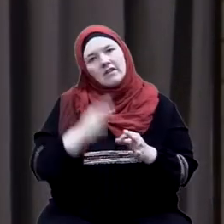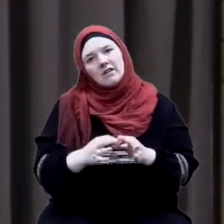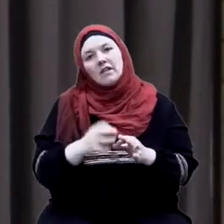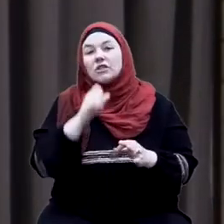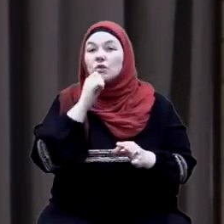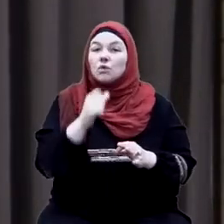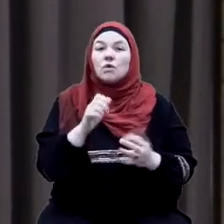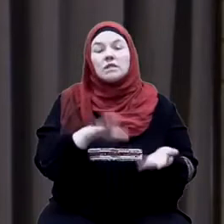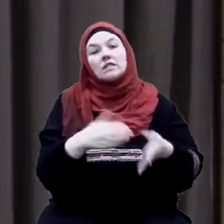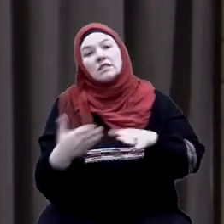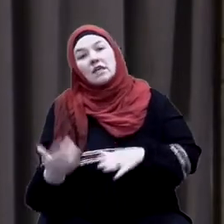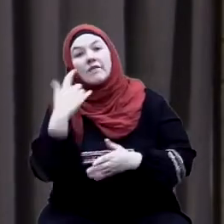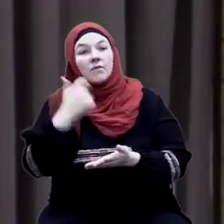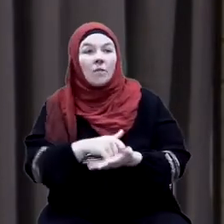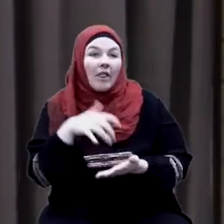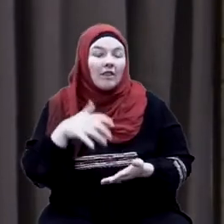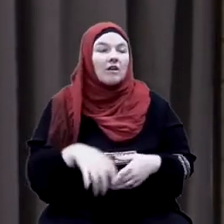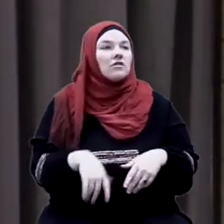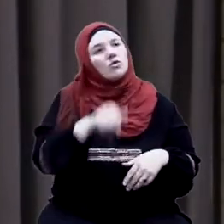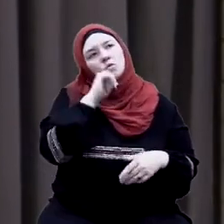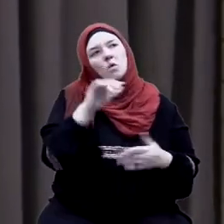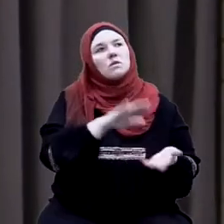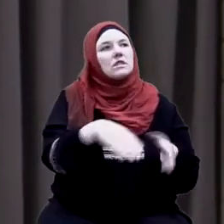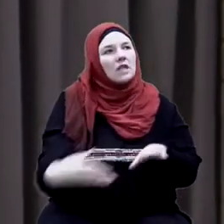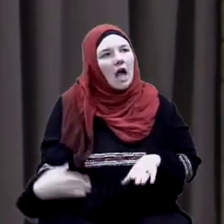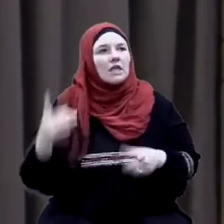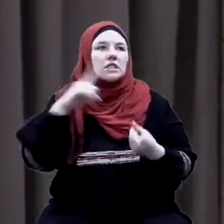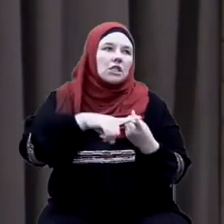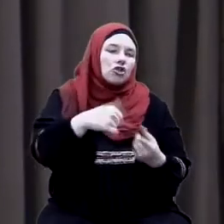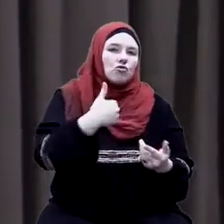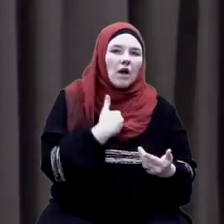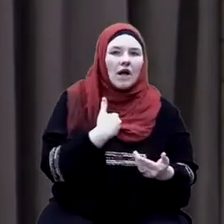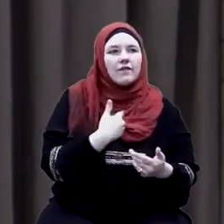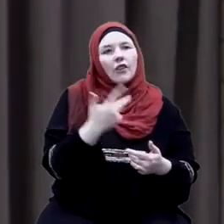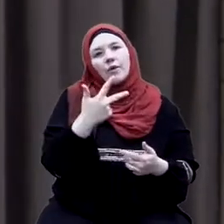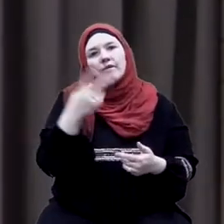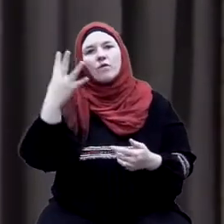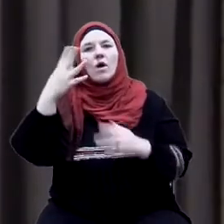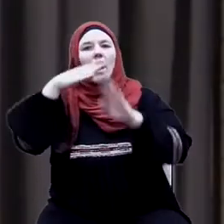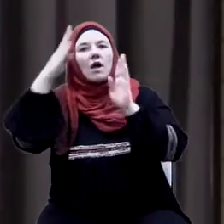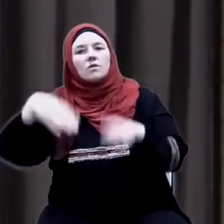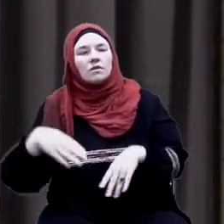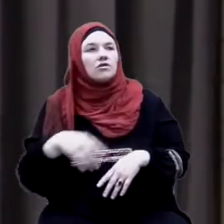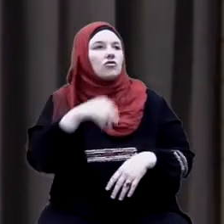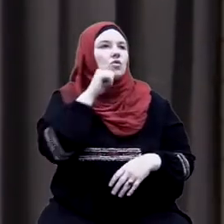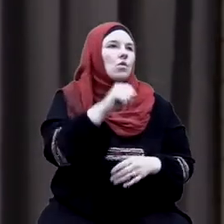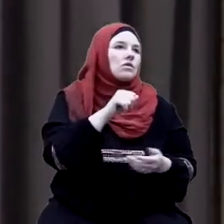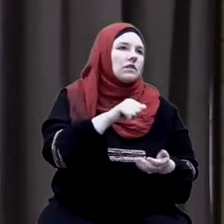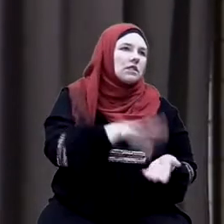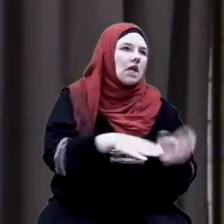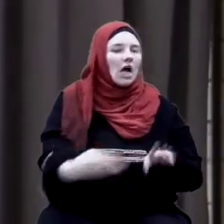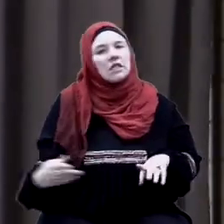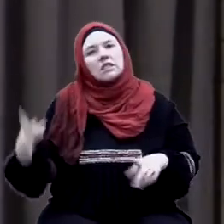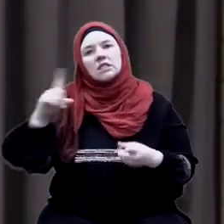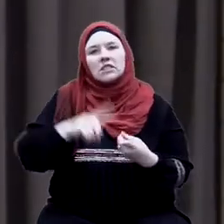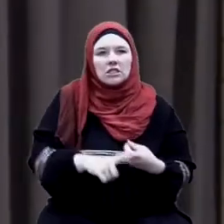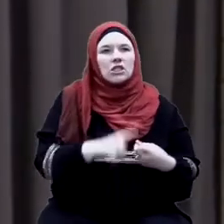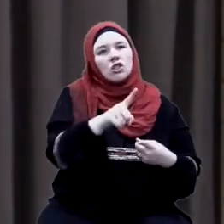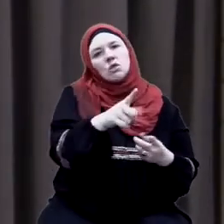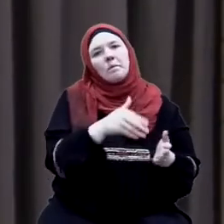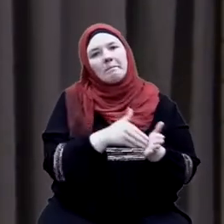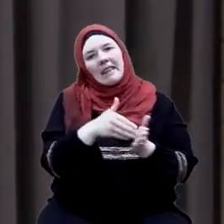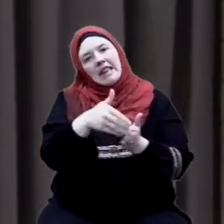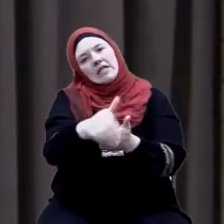not unless you are wealthy. Not die not until you have 3-4 houses. Not die not until you are a